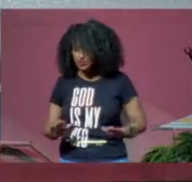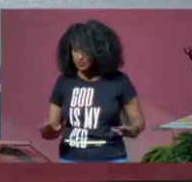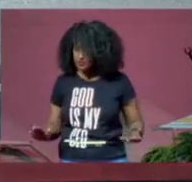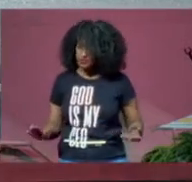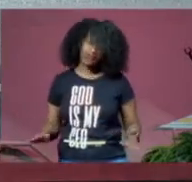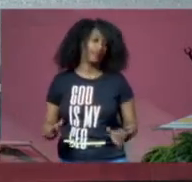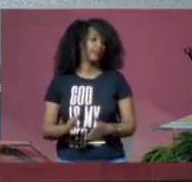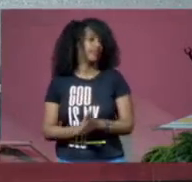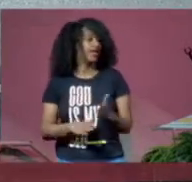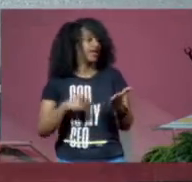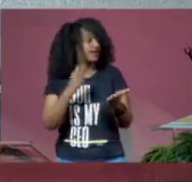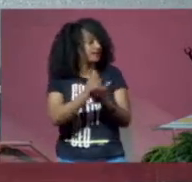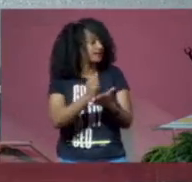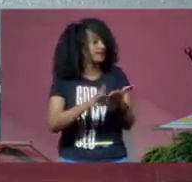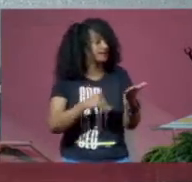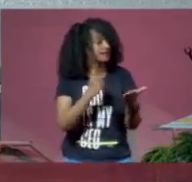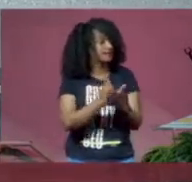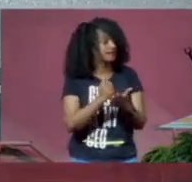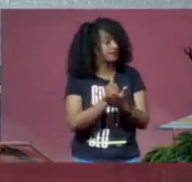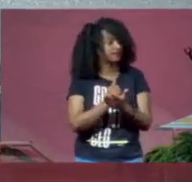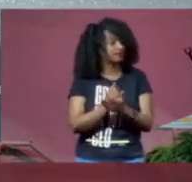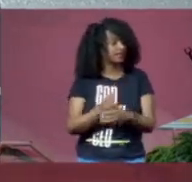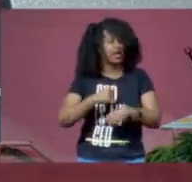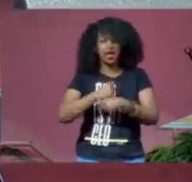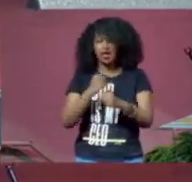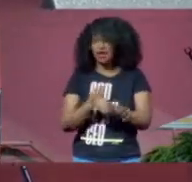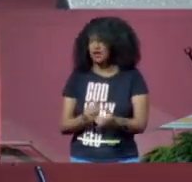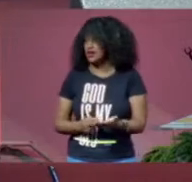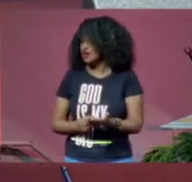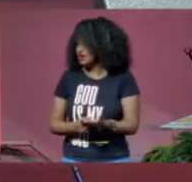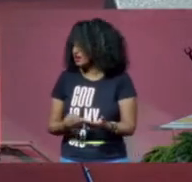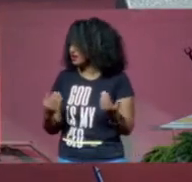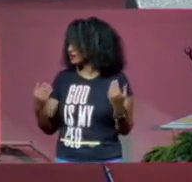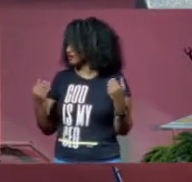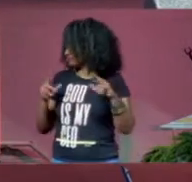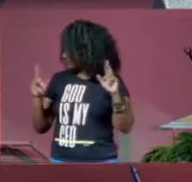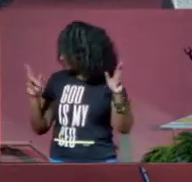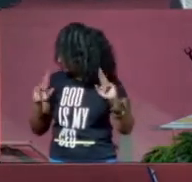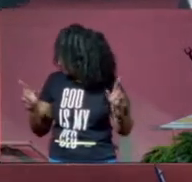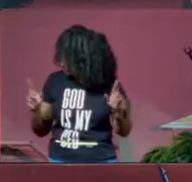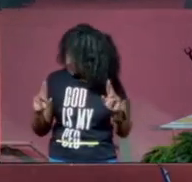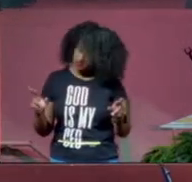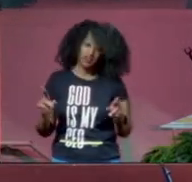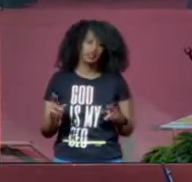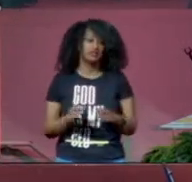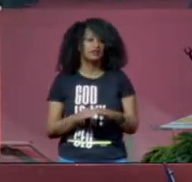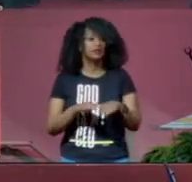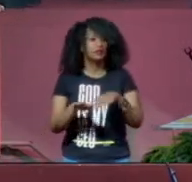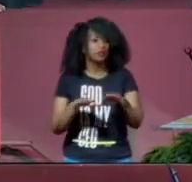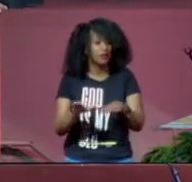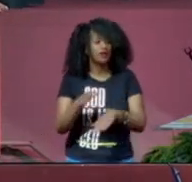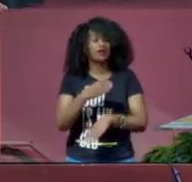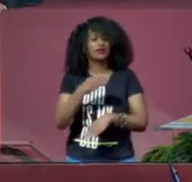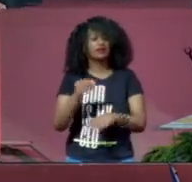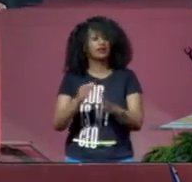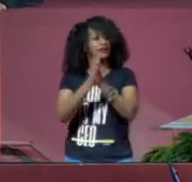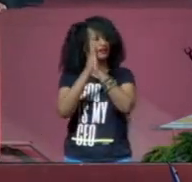checking. Amen, amen. But when you make sure you have your walking shoes on, because when we finish with that benediction, we're going